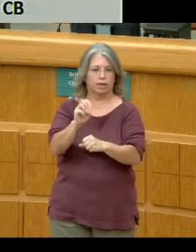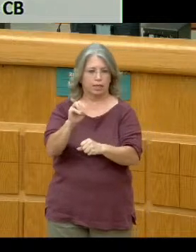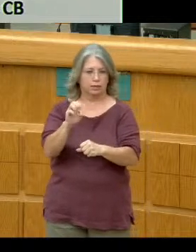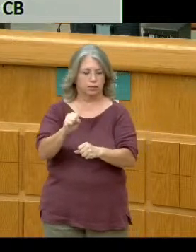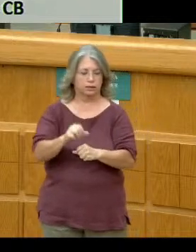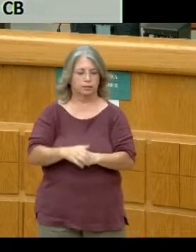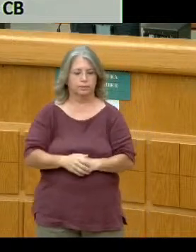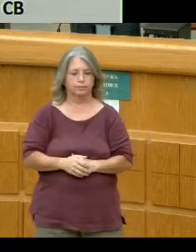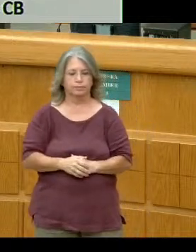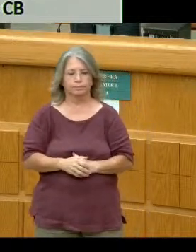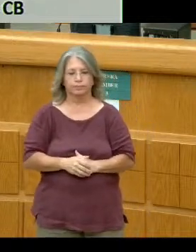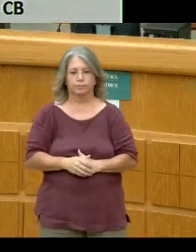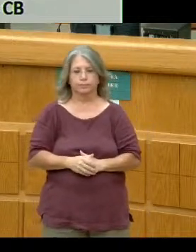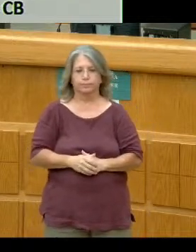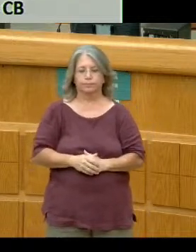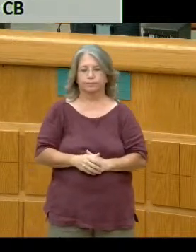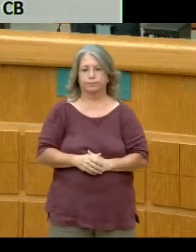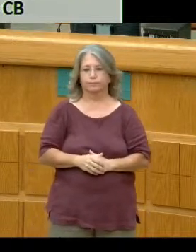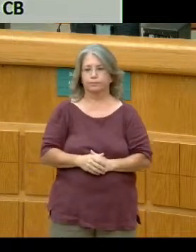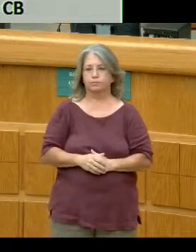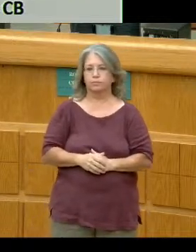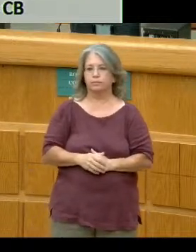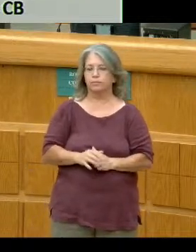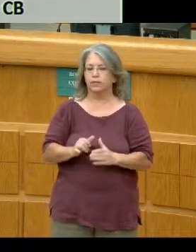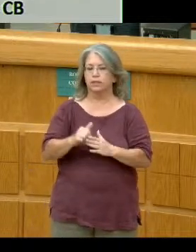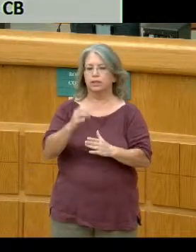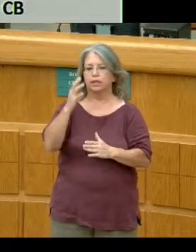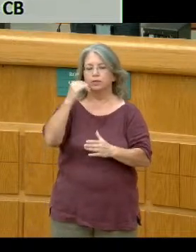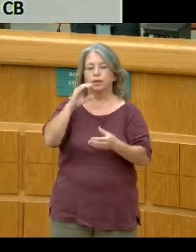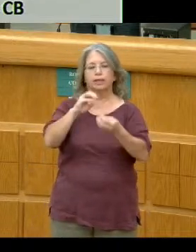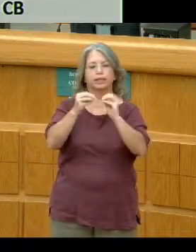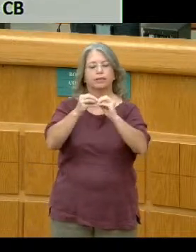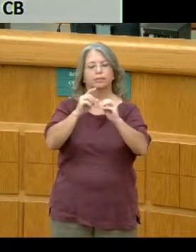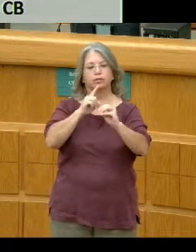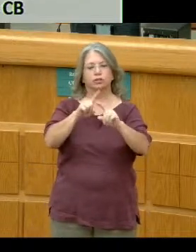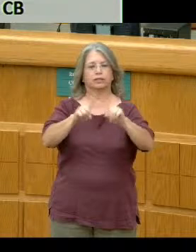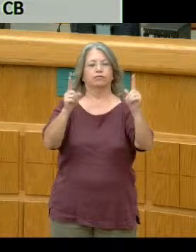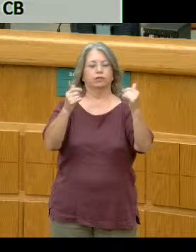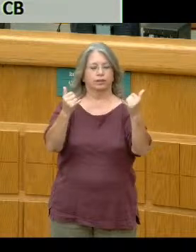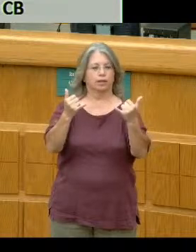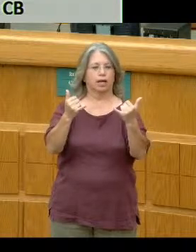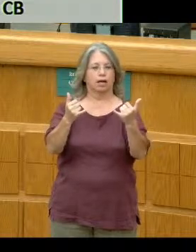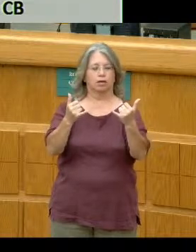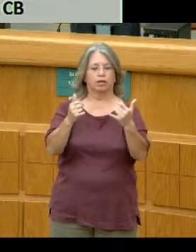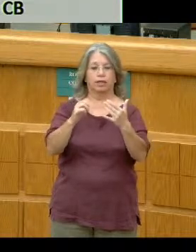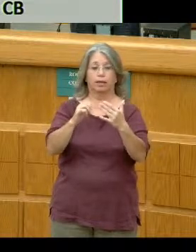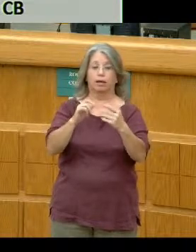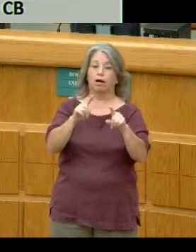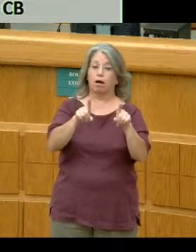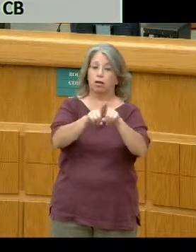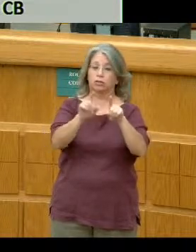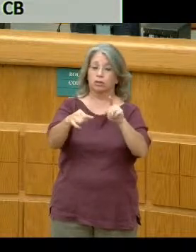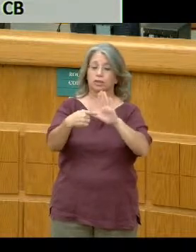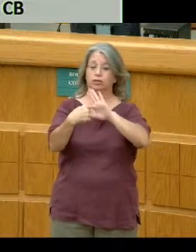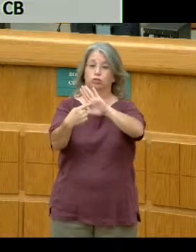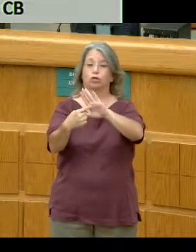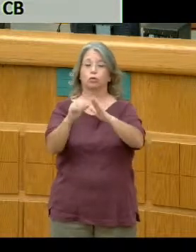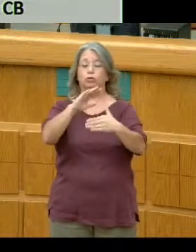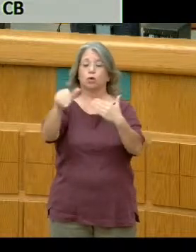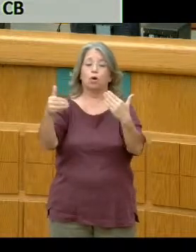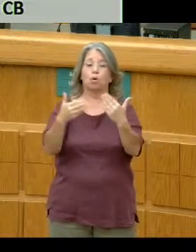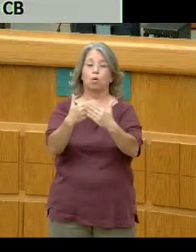and probables. So that's why the numbers are different, as well as this is for the whole Coastal Bend. So hopefully that's